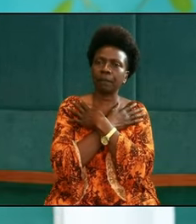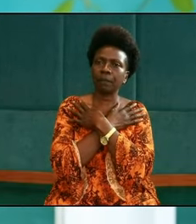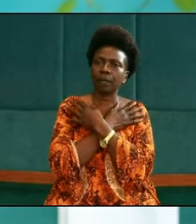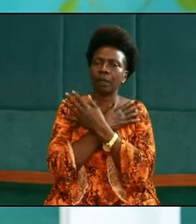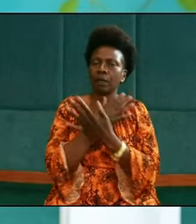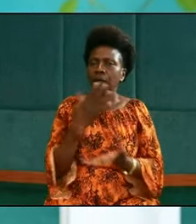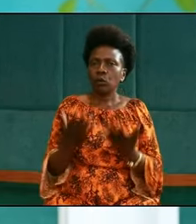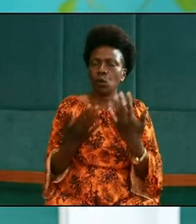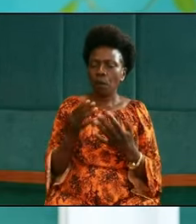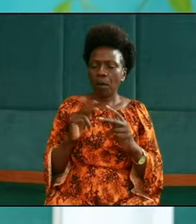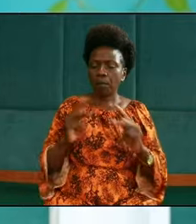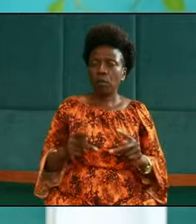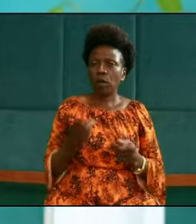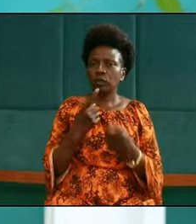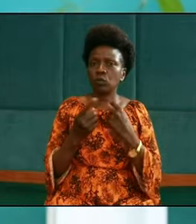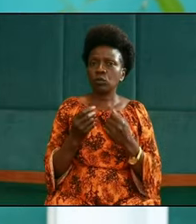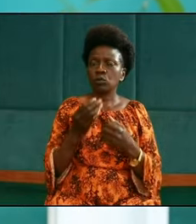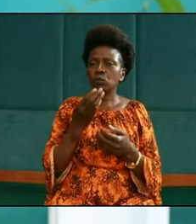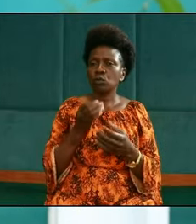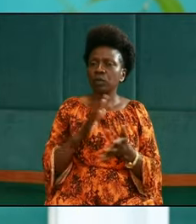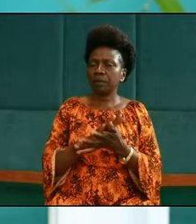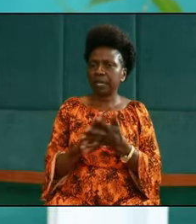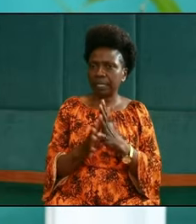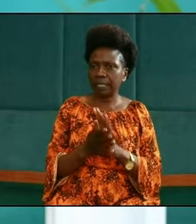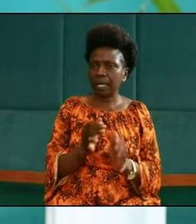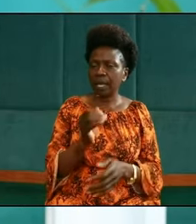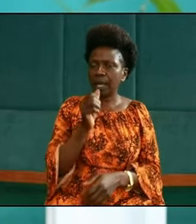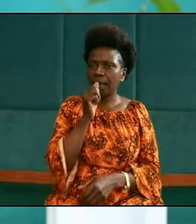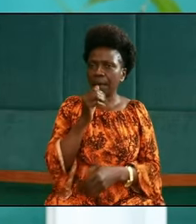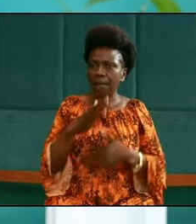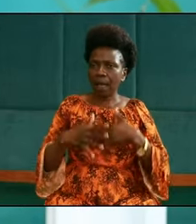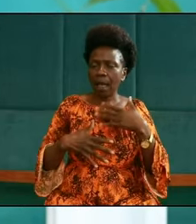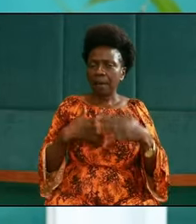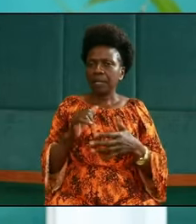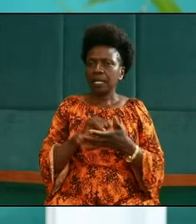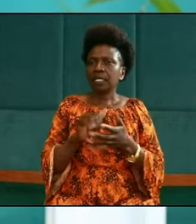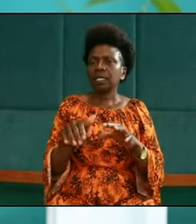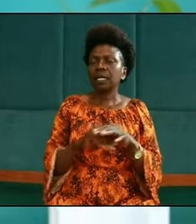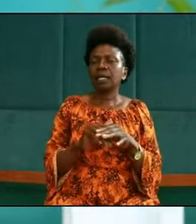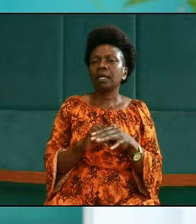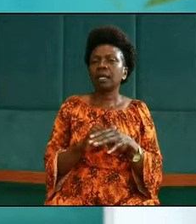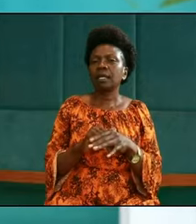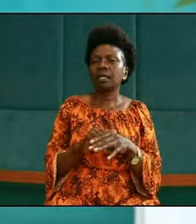although people were told to repent, I am glad that